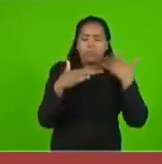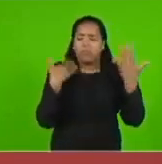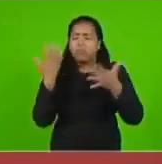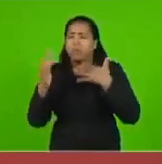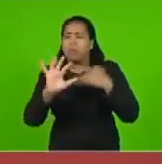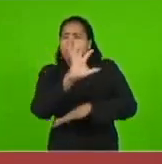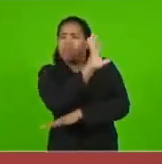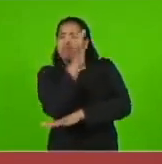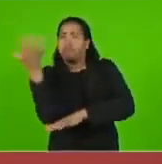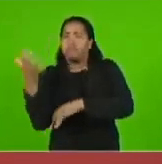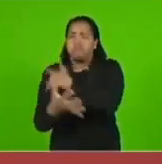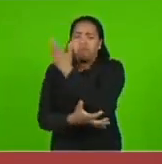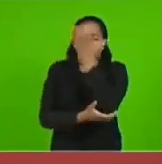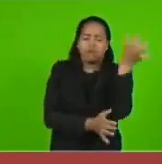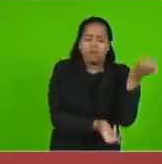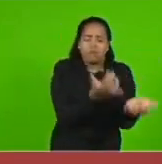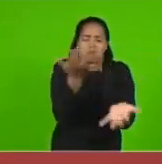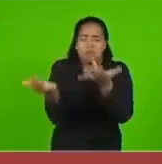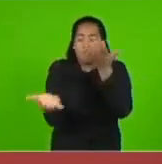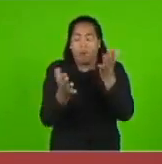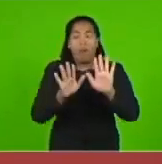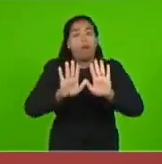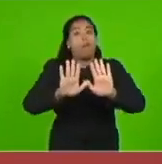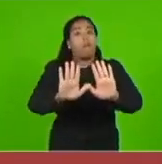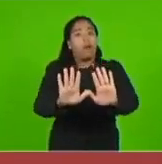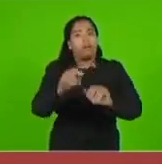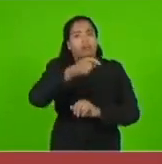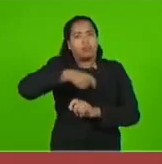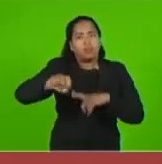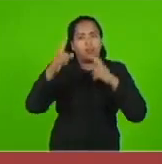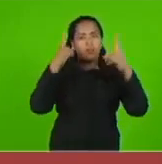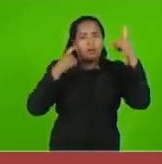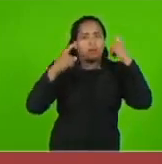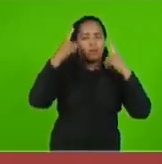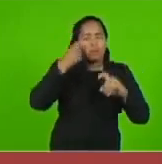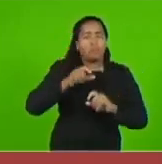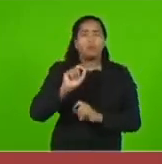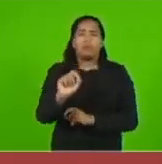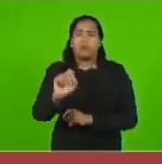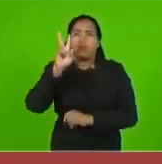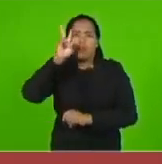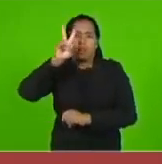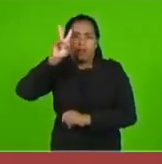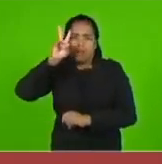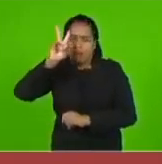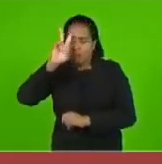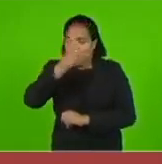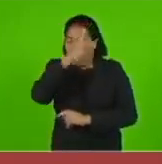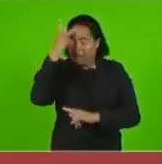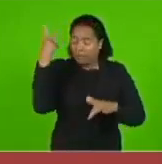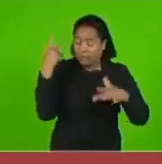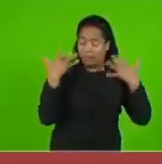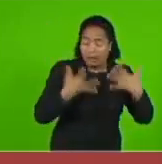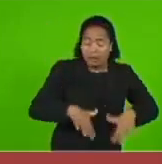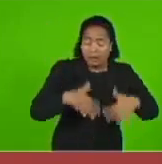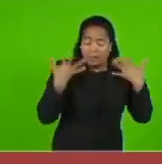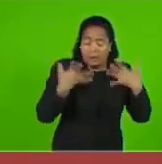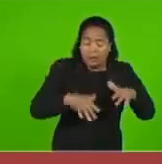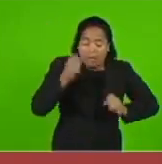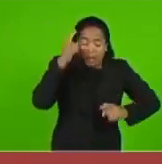no longer have life. We're not going to deal with this because not our topic. Our greatest concern is to remind the people that are